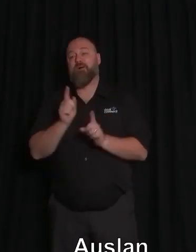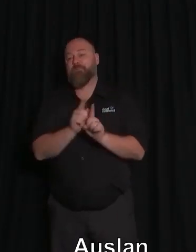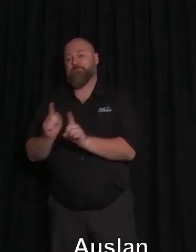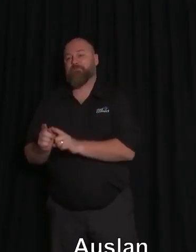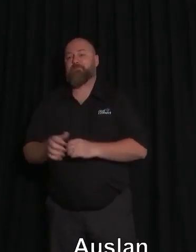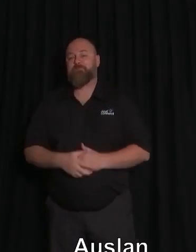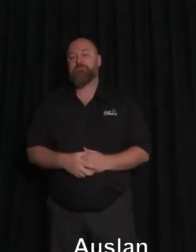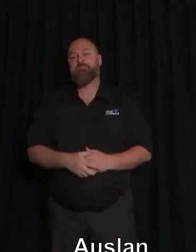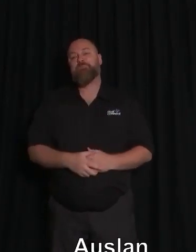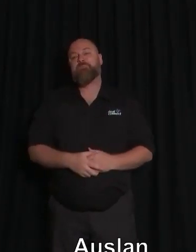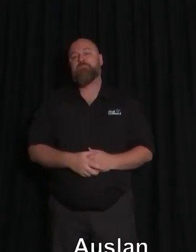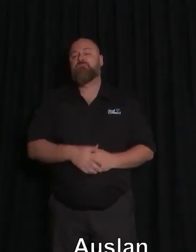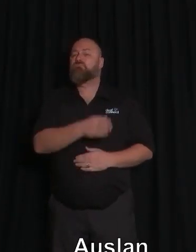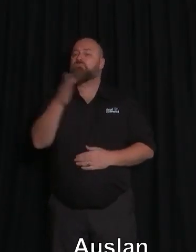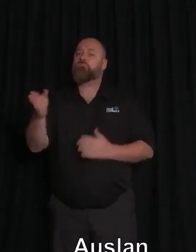Morgan?